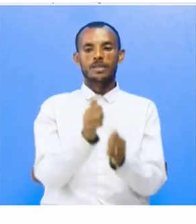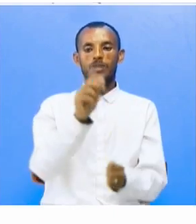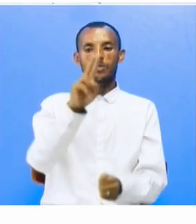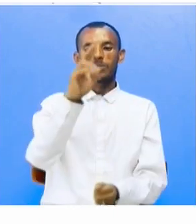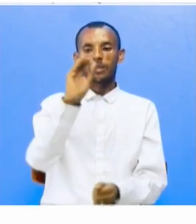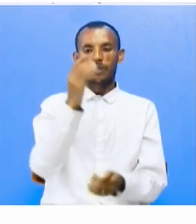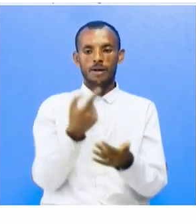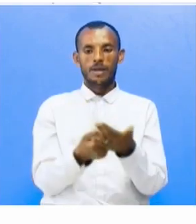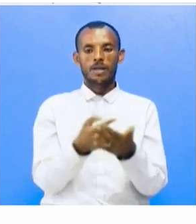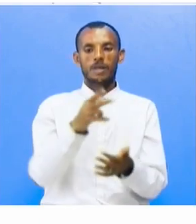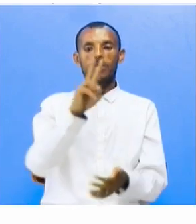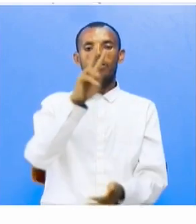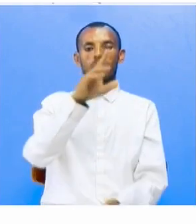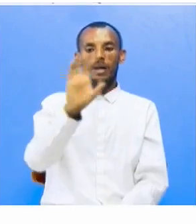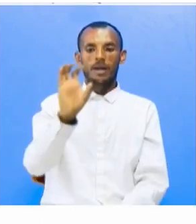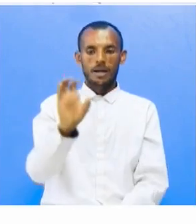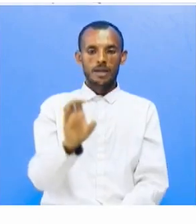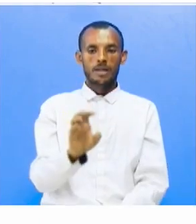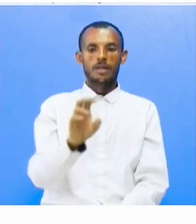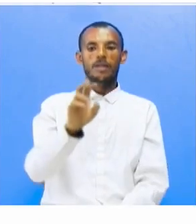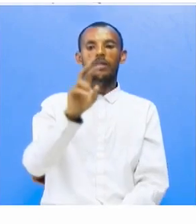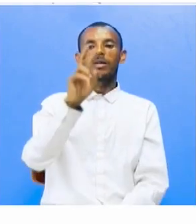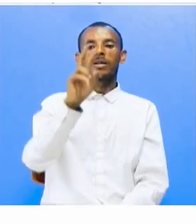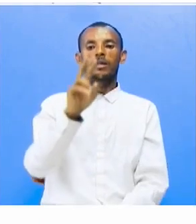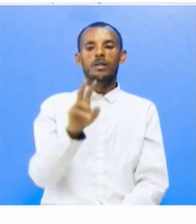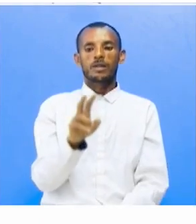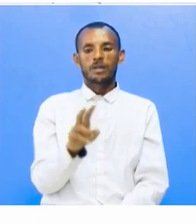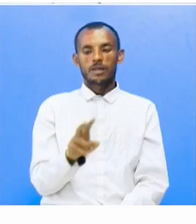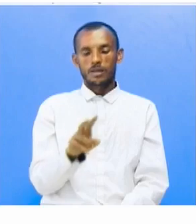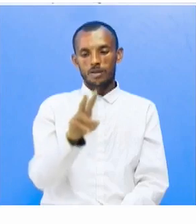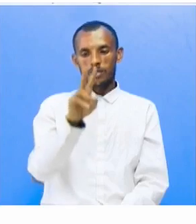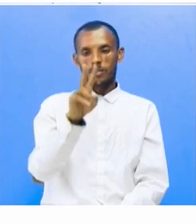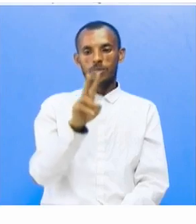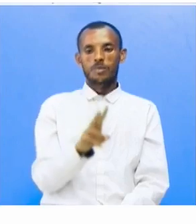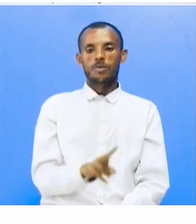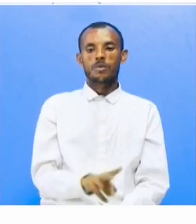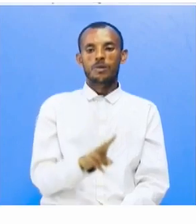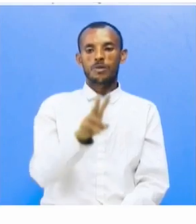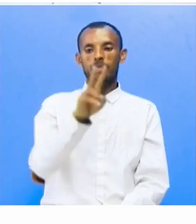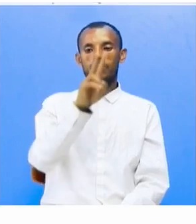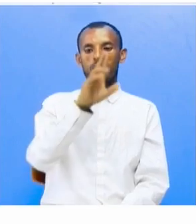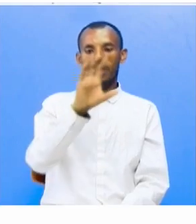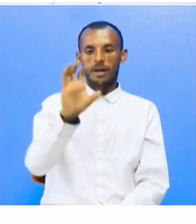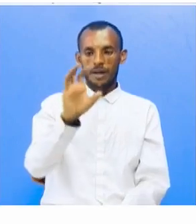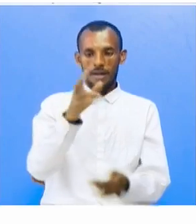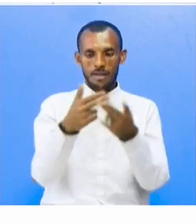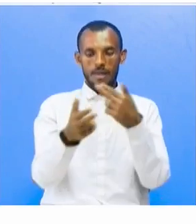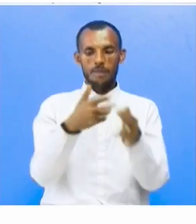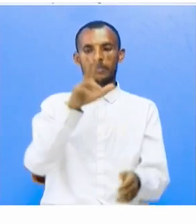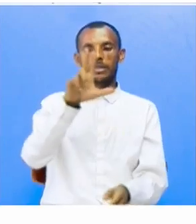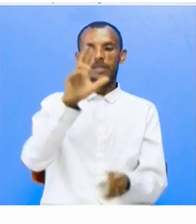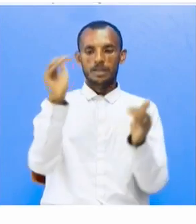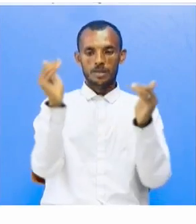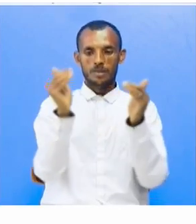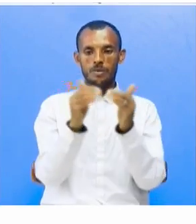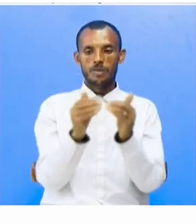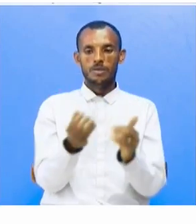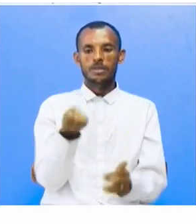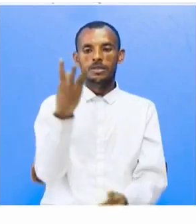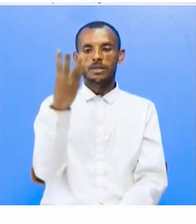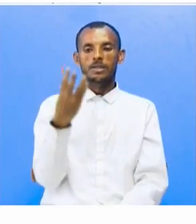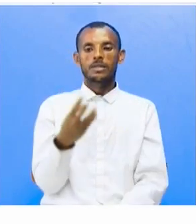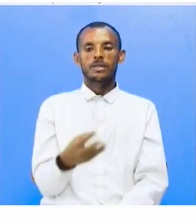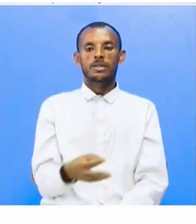here, 220 times 10 is 200. 200 times 3, you'll have